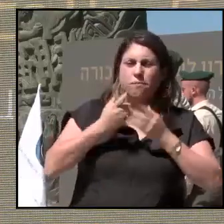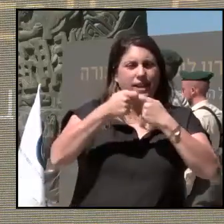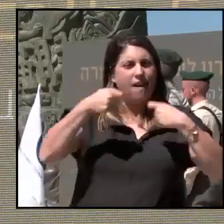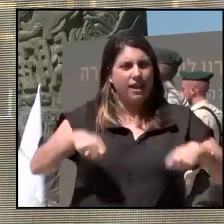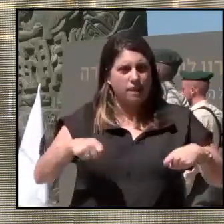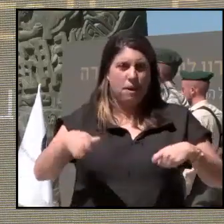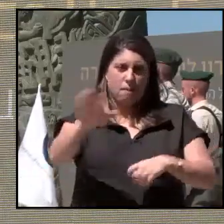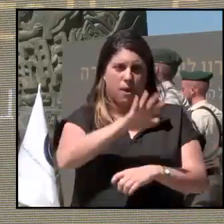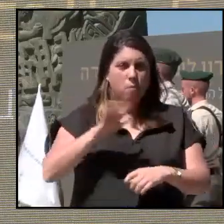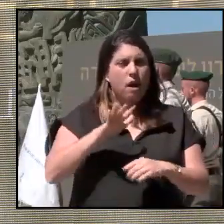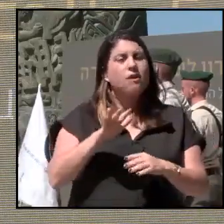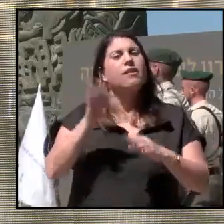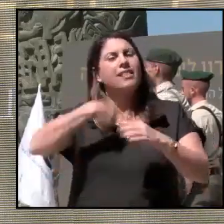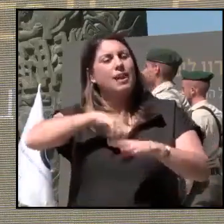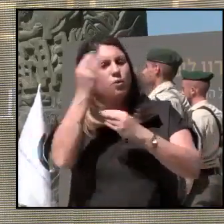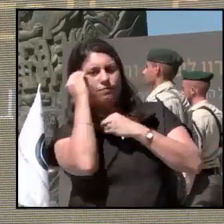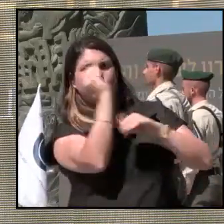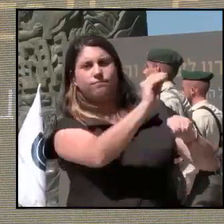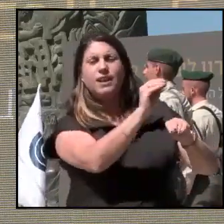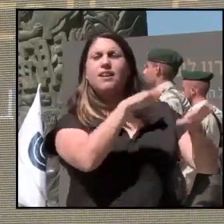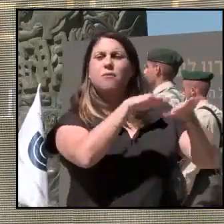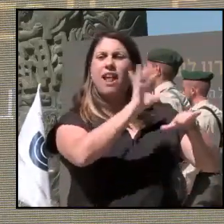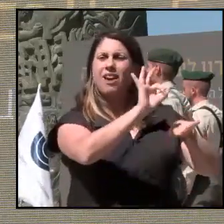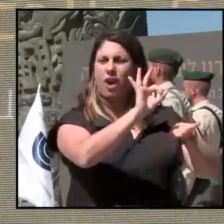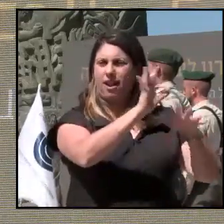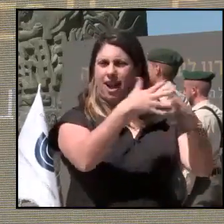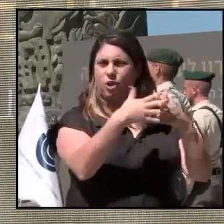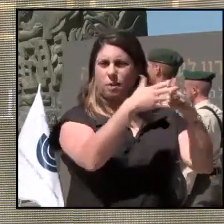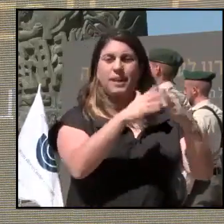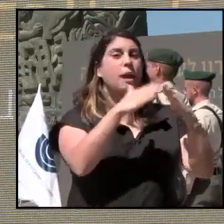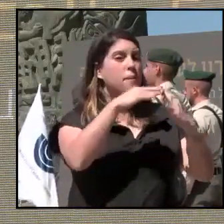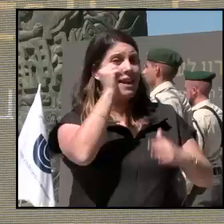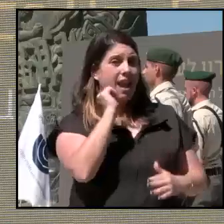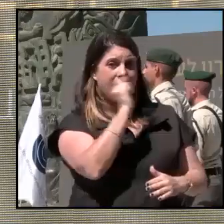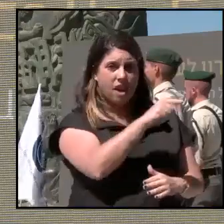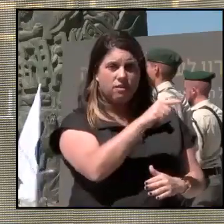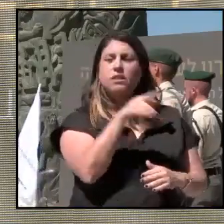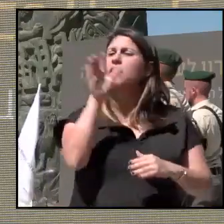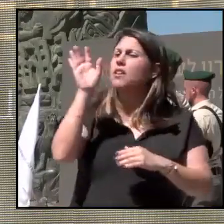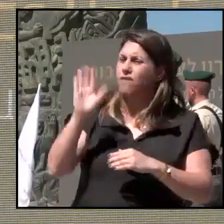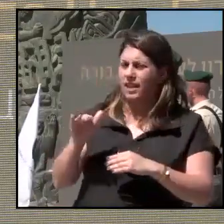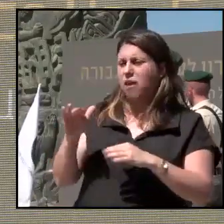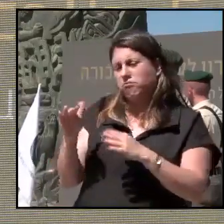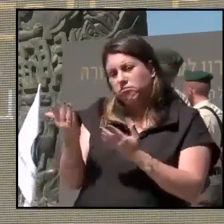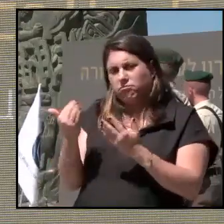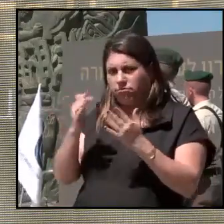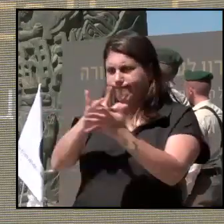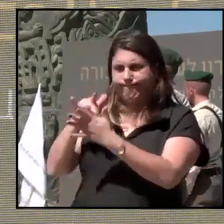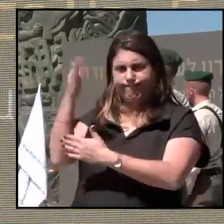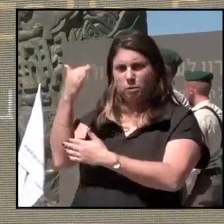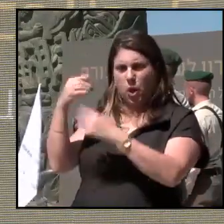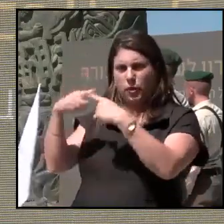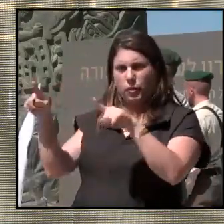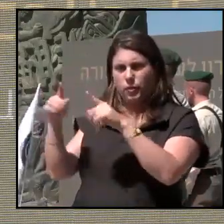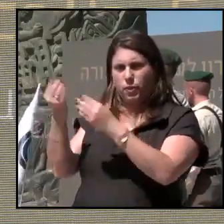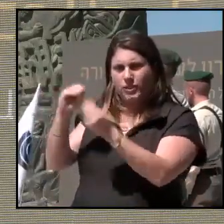to the attention of the United States State Department, the White House, and to the American public at large. Yet we could